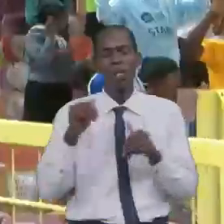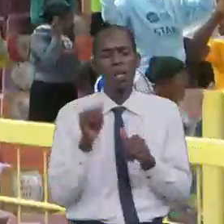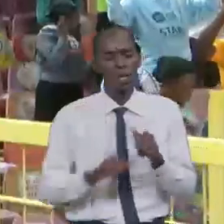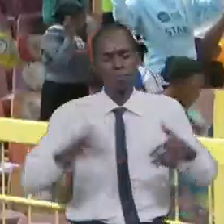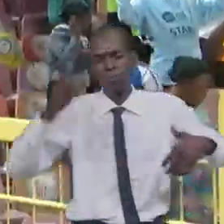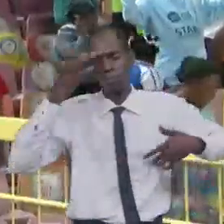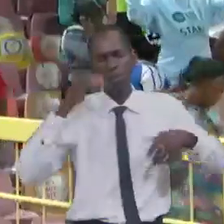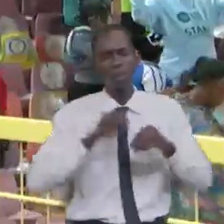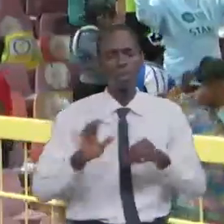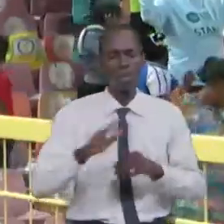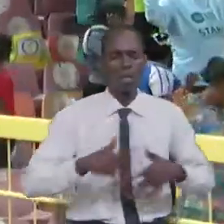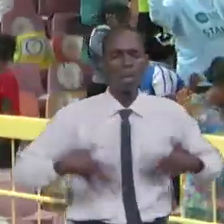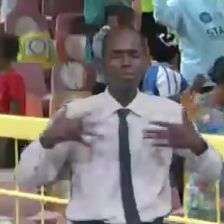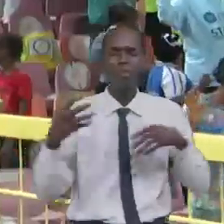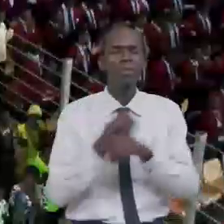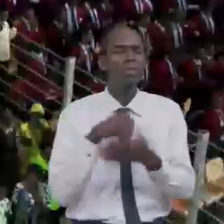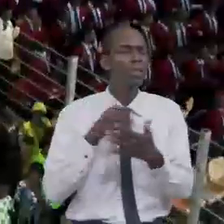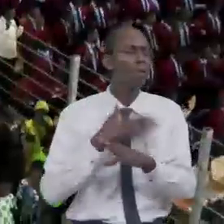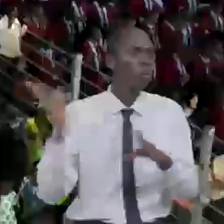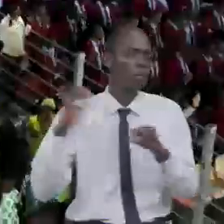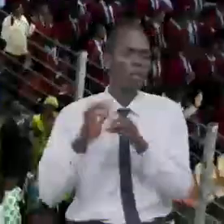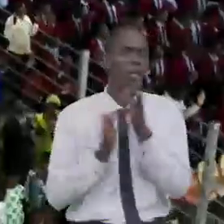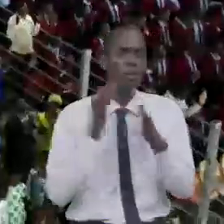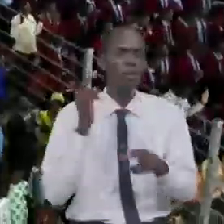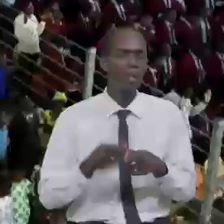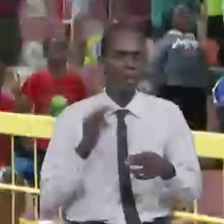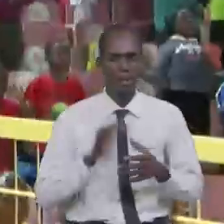lives, take it away in Jesus' name.